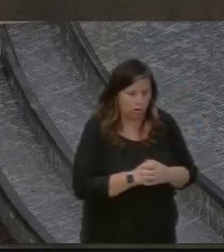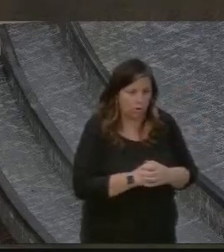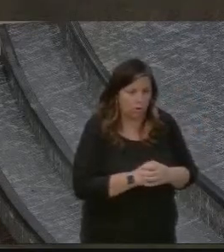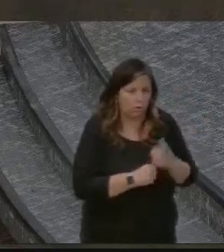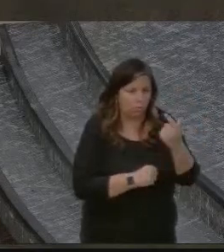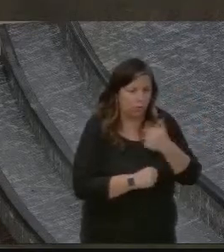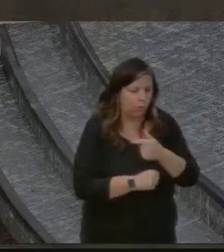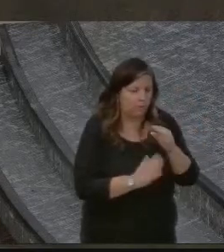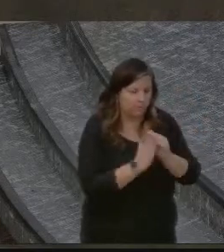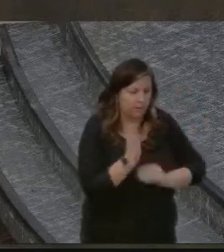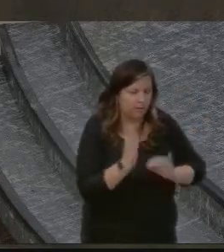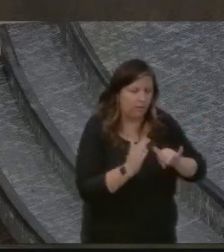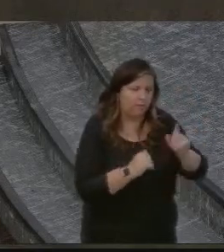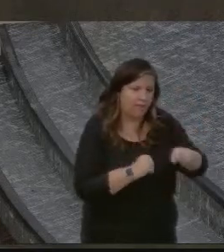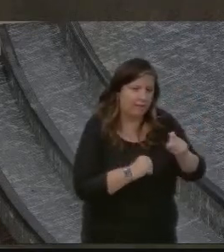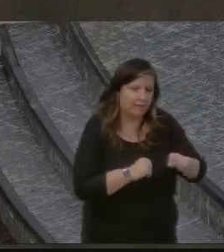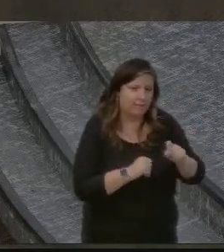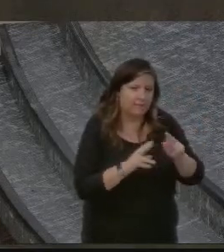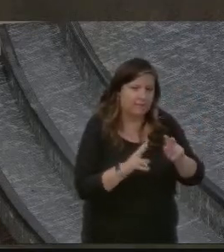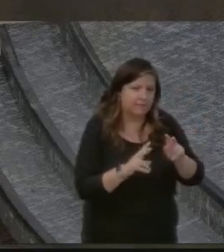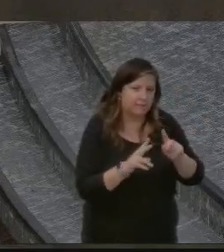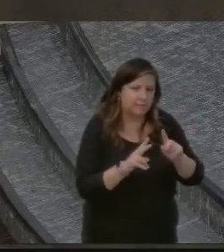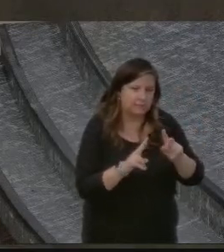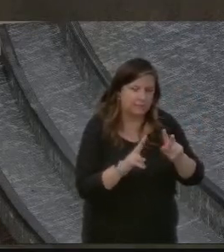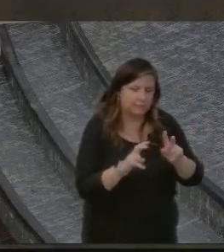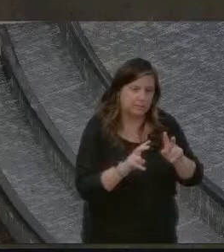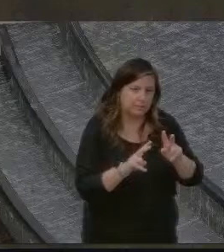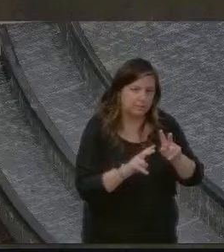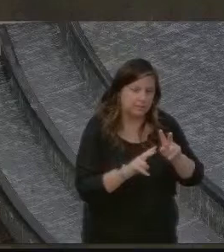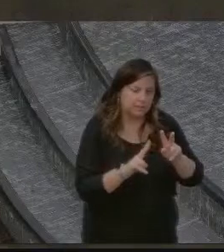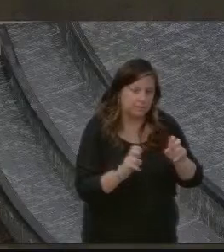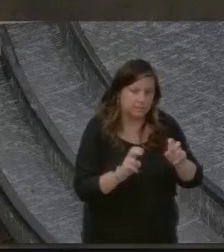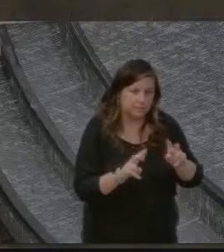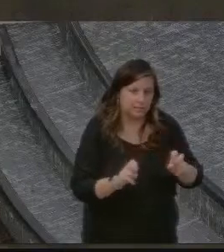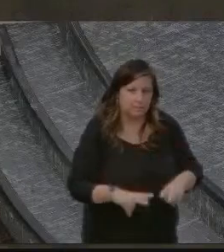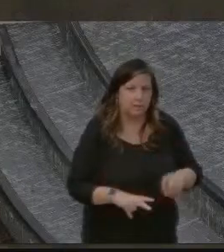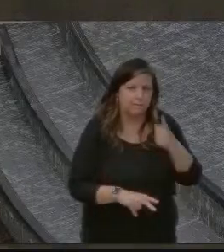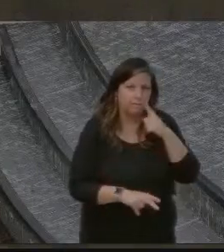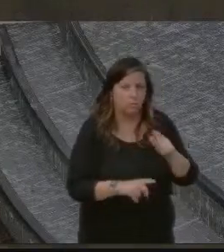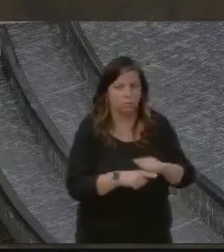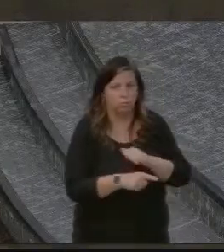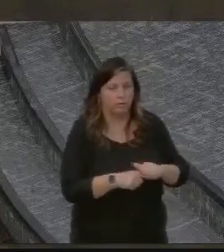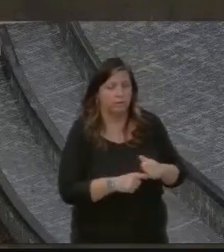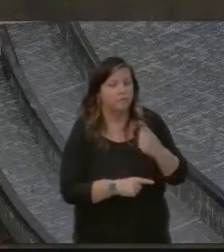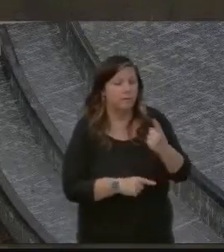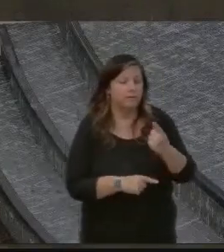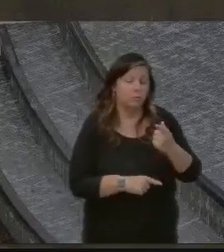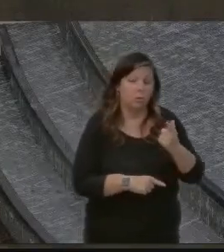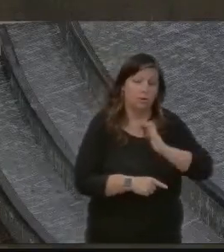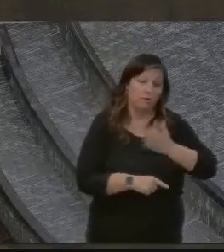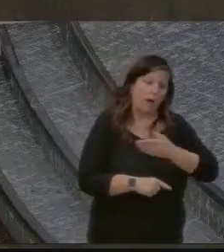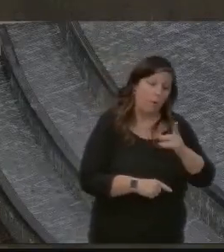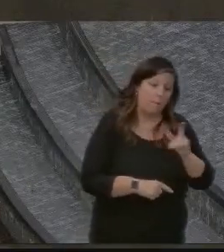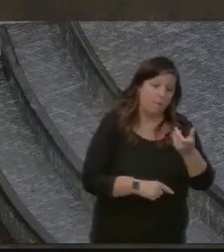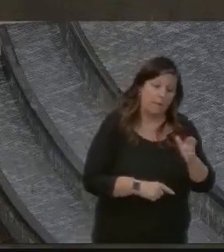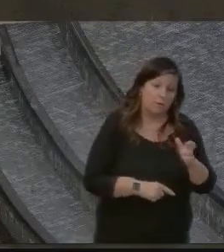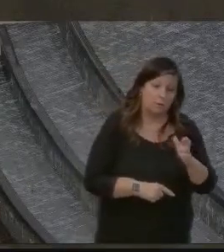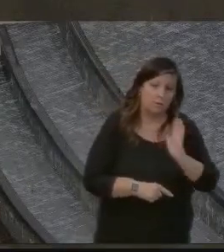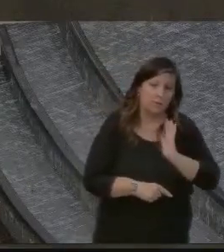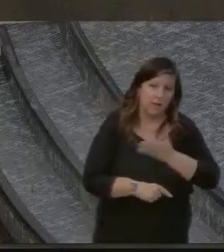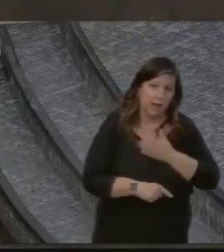assessment for trainings. It's also one of our pillars of our strategic plan. So, I'm